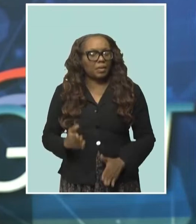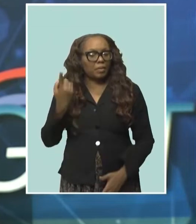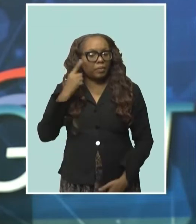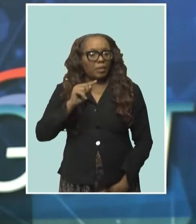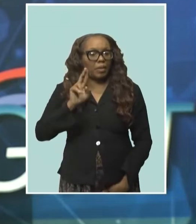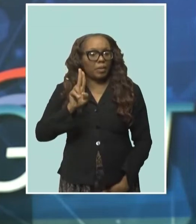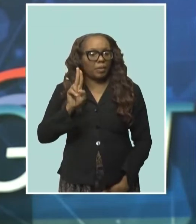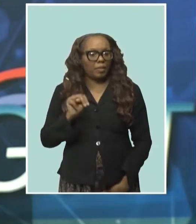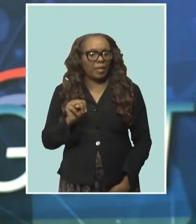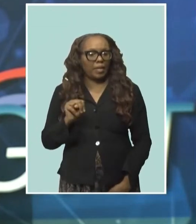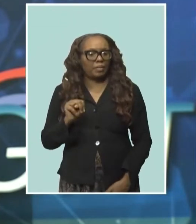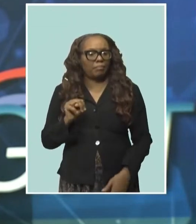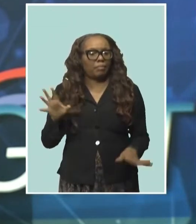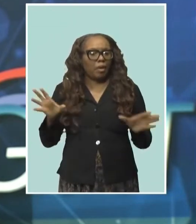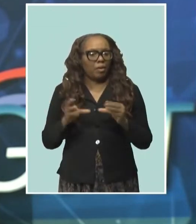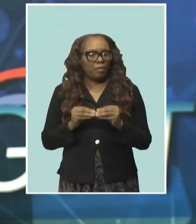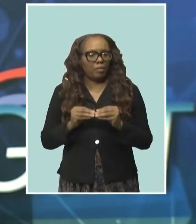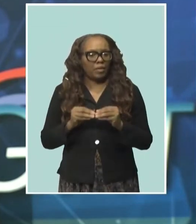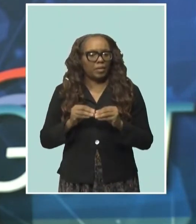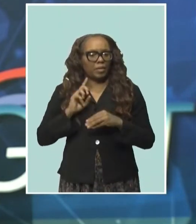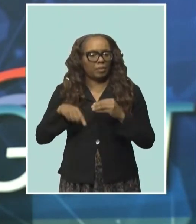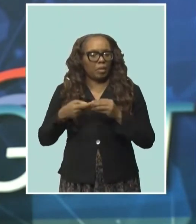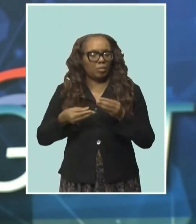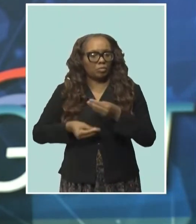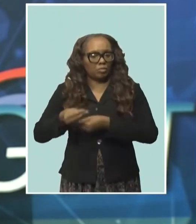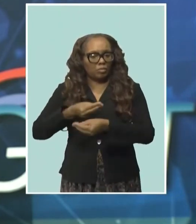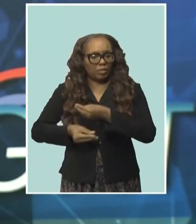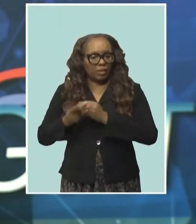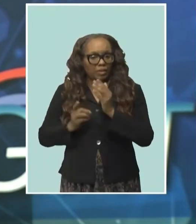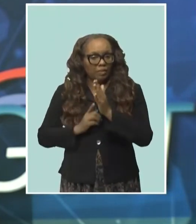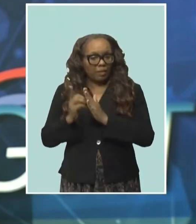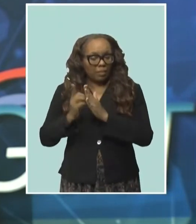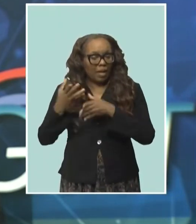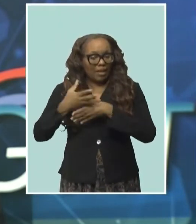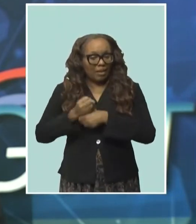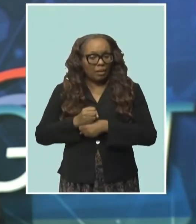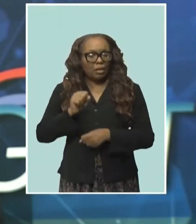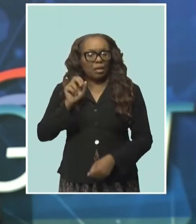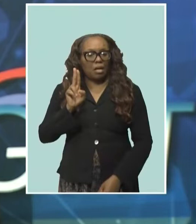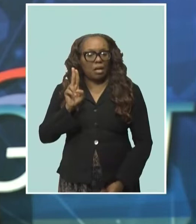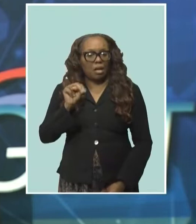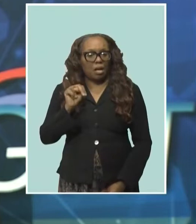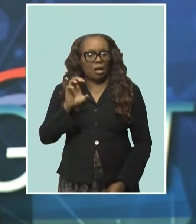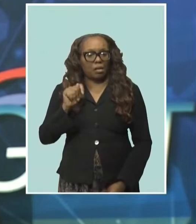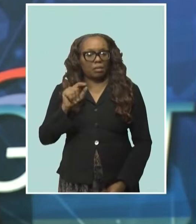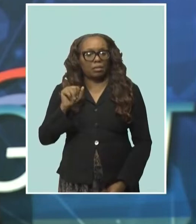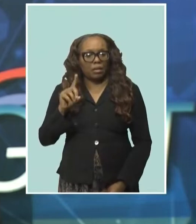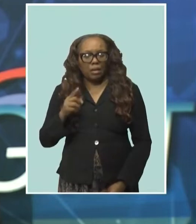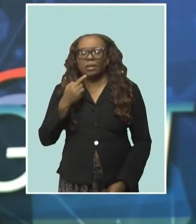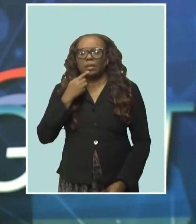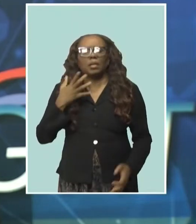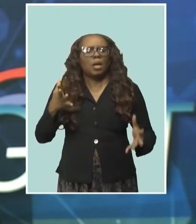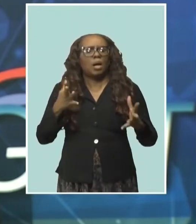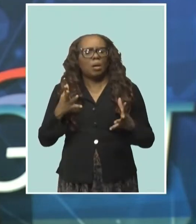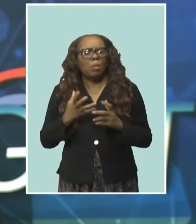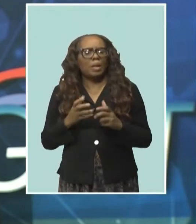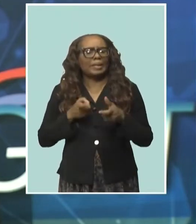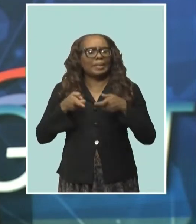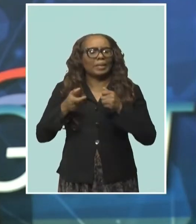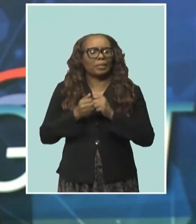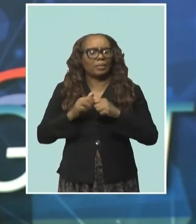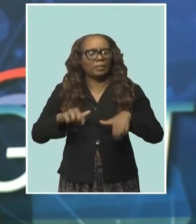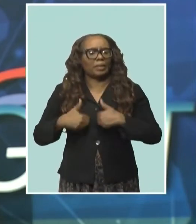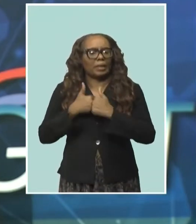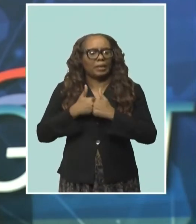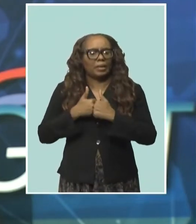and Development, Pedro Moreno, expects current challenges will be tackled as UNCTAD and the government of Barbados hosts the first